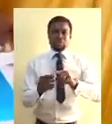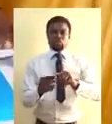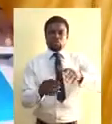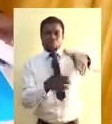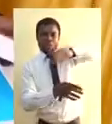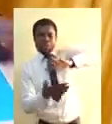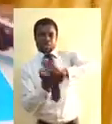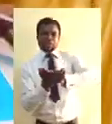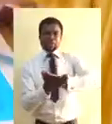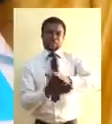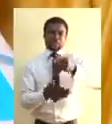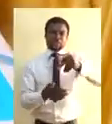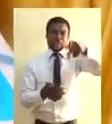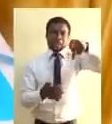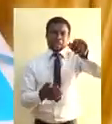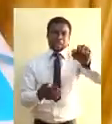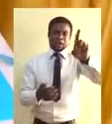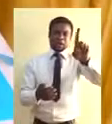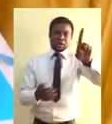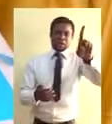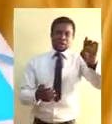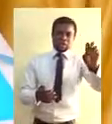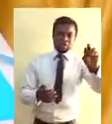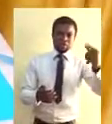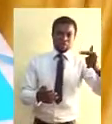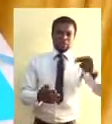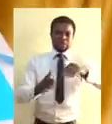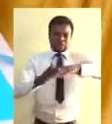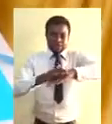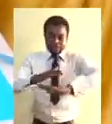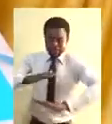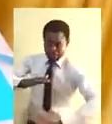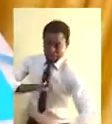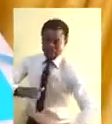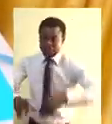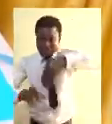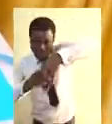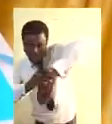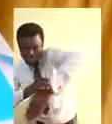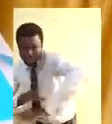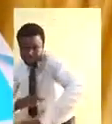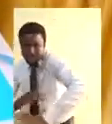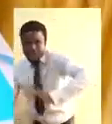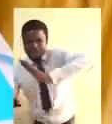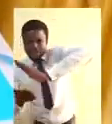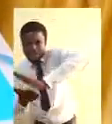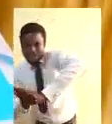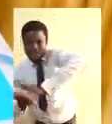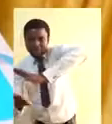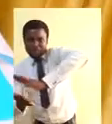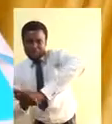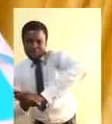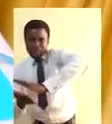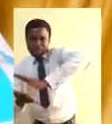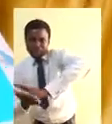padding, the one I'm going to use to pad the inside of my paper. I take this and I drop it inside. The